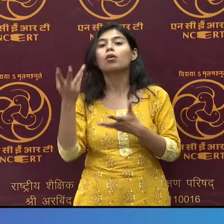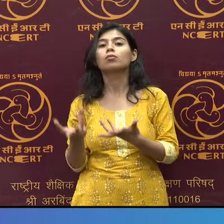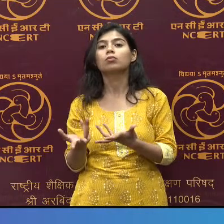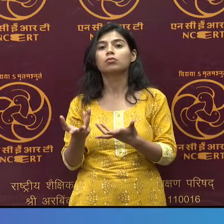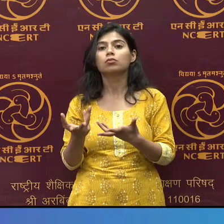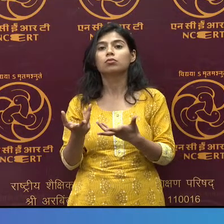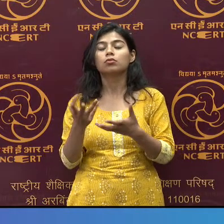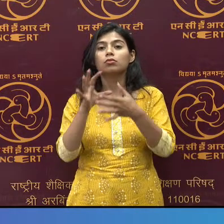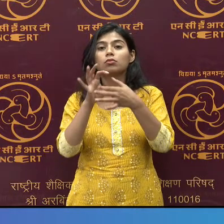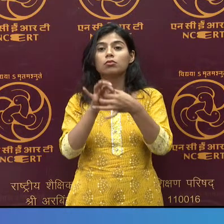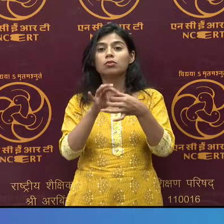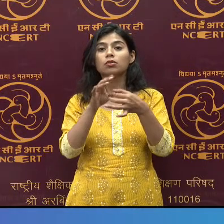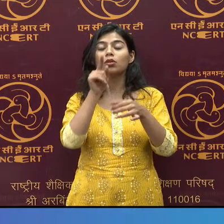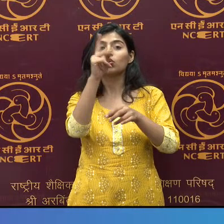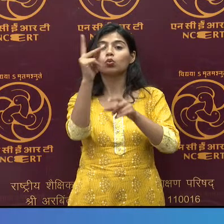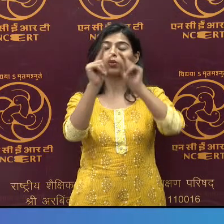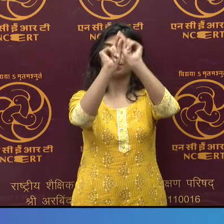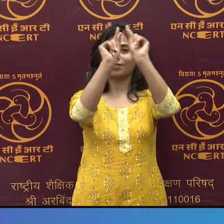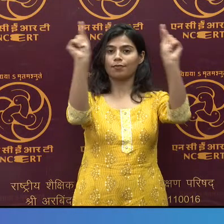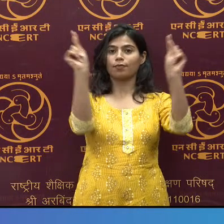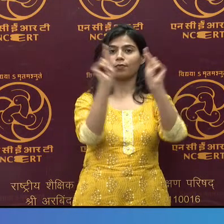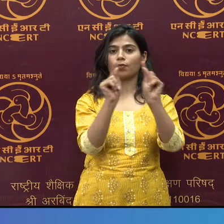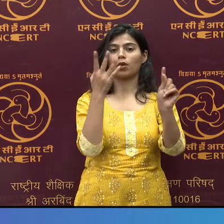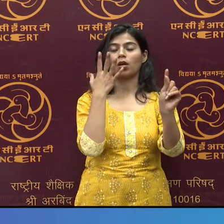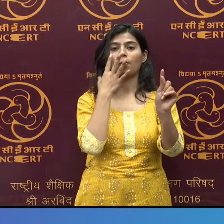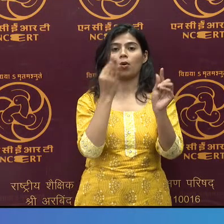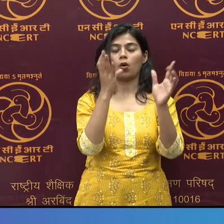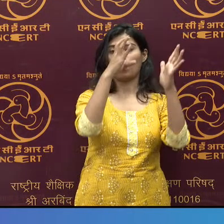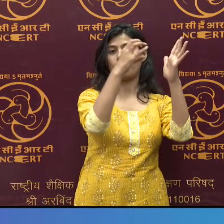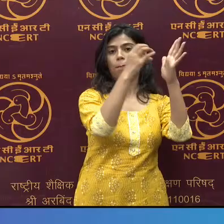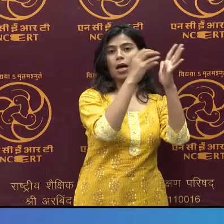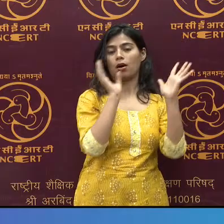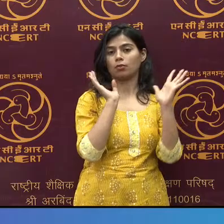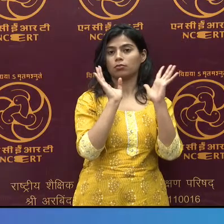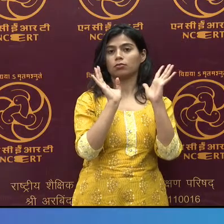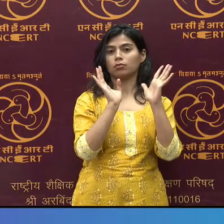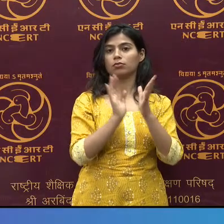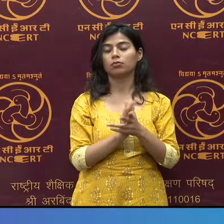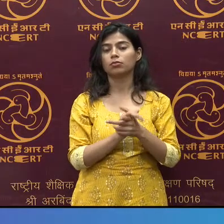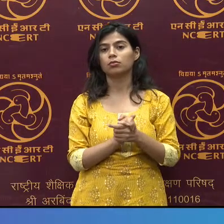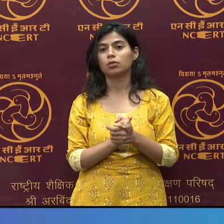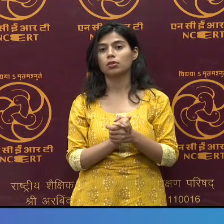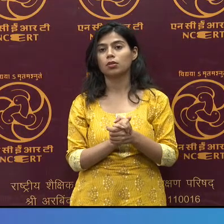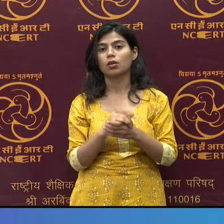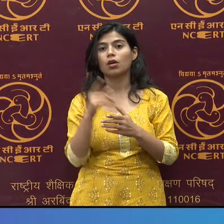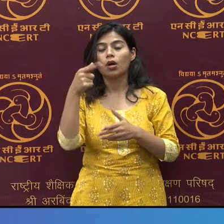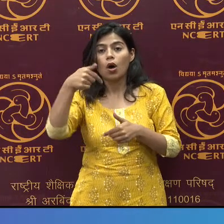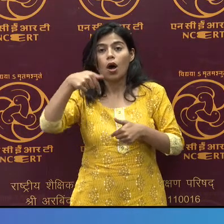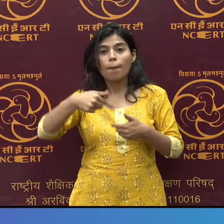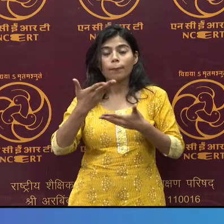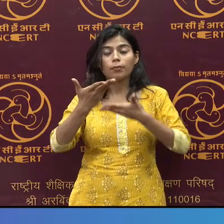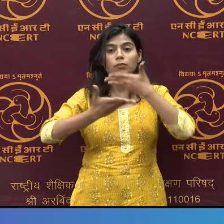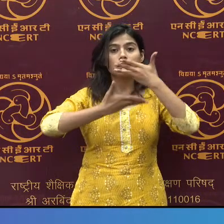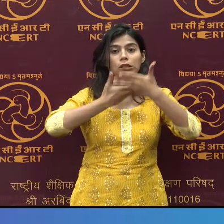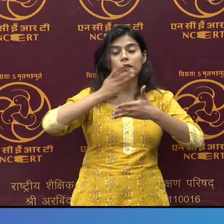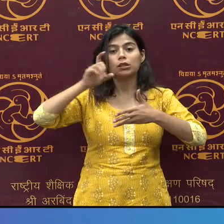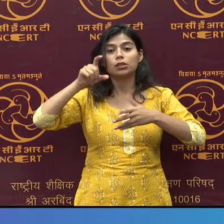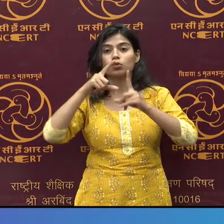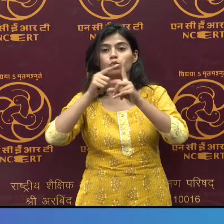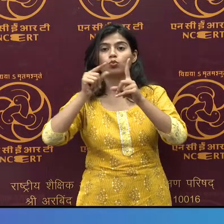So this is an introductory paragraph where I talk about what these coaching institutes are doing to the